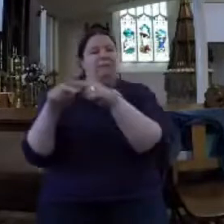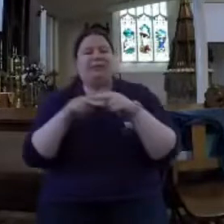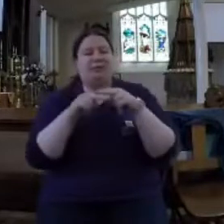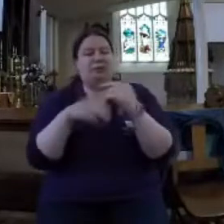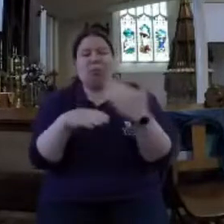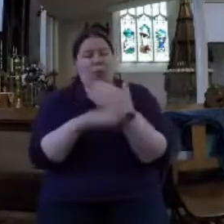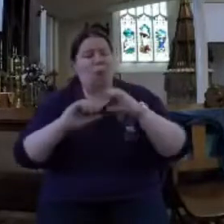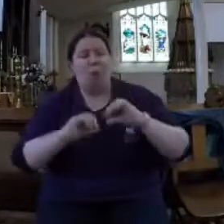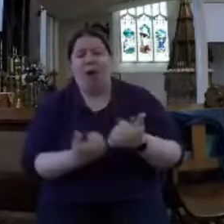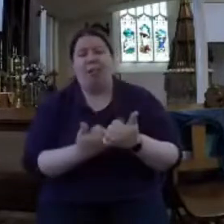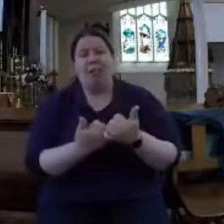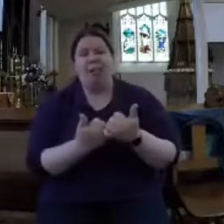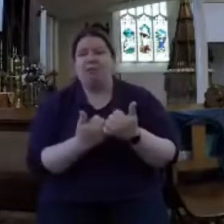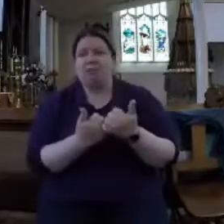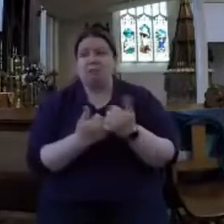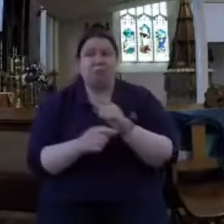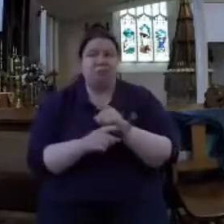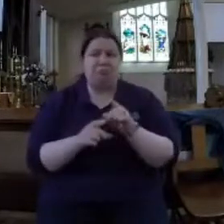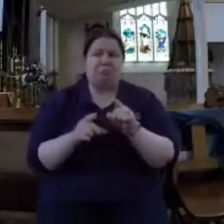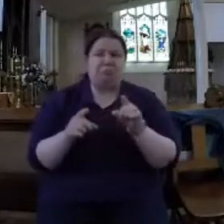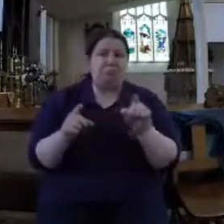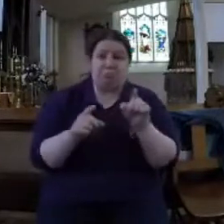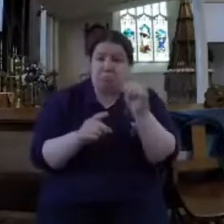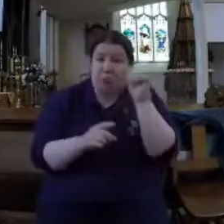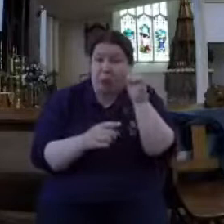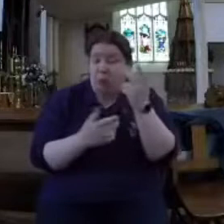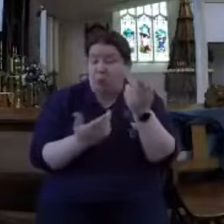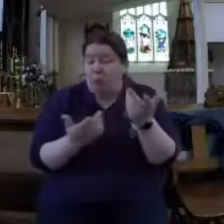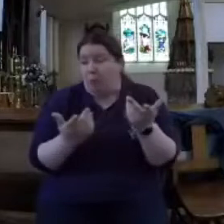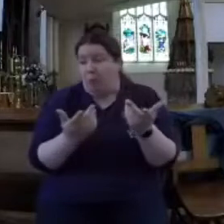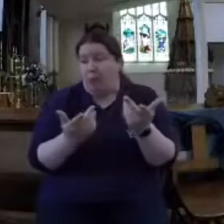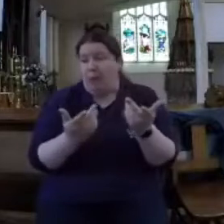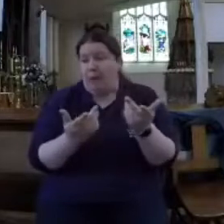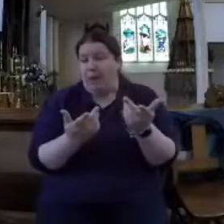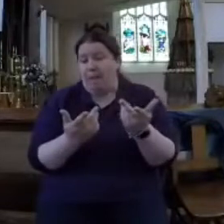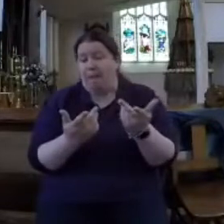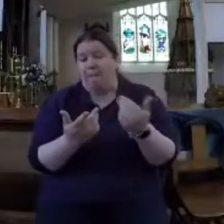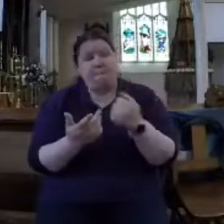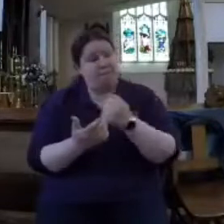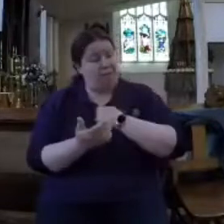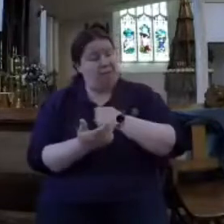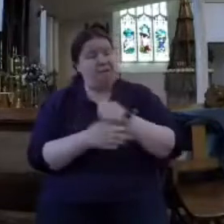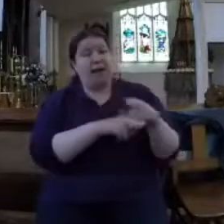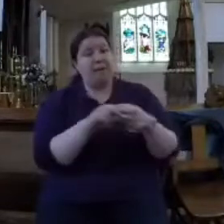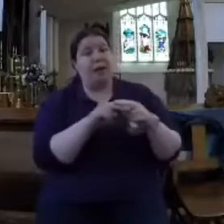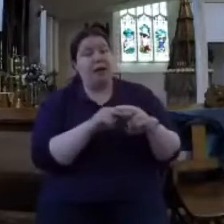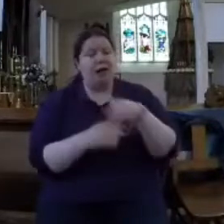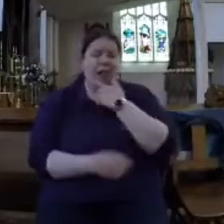families. And I don't know about you, but I've got a lovely